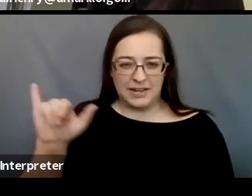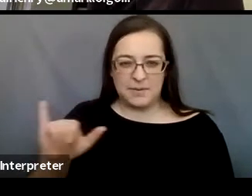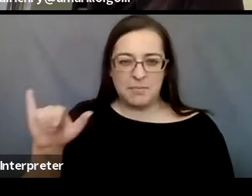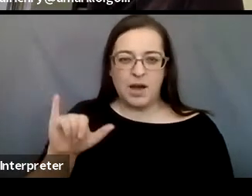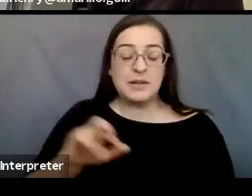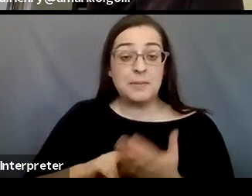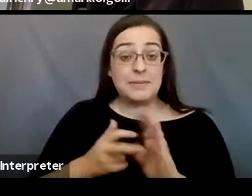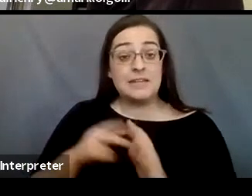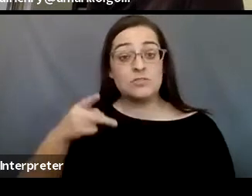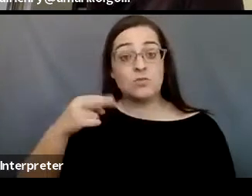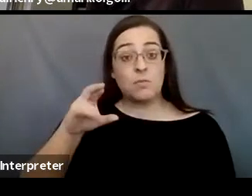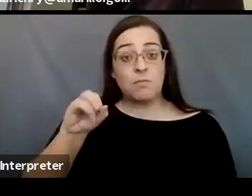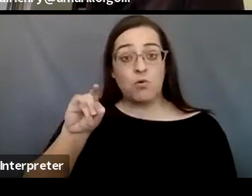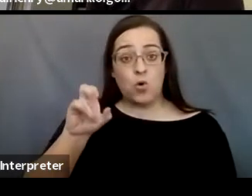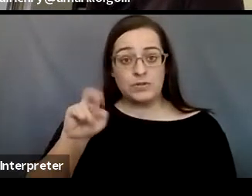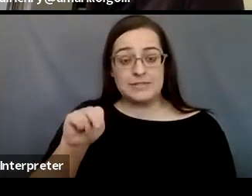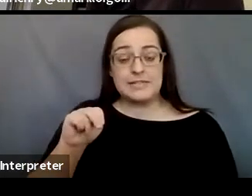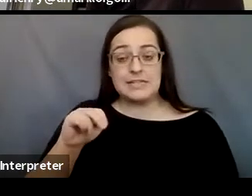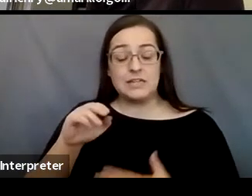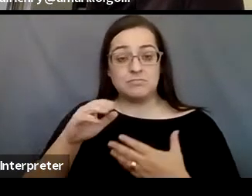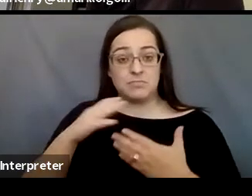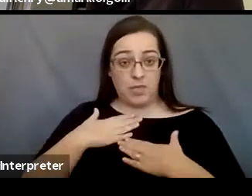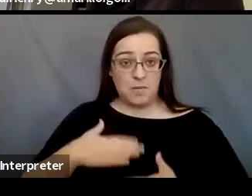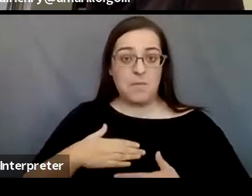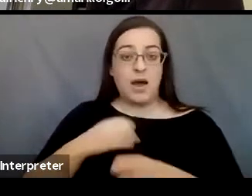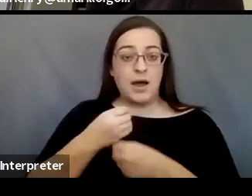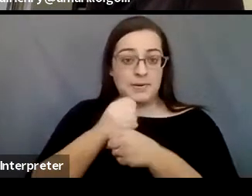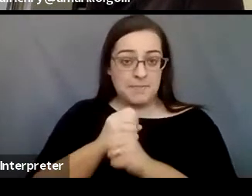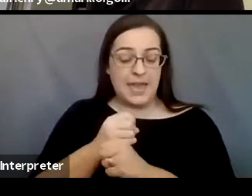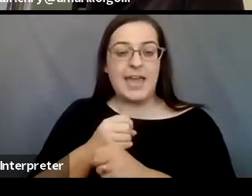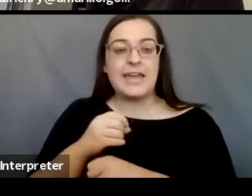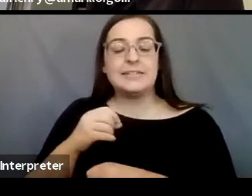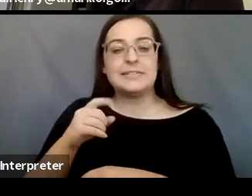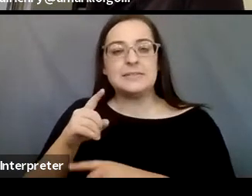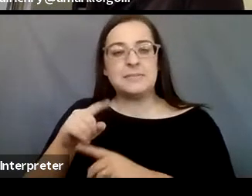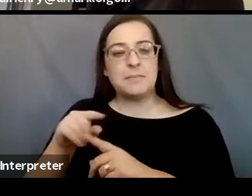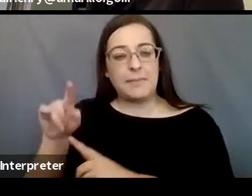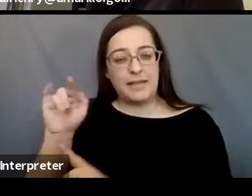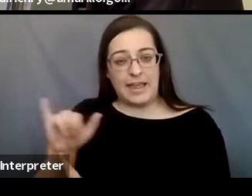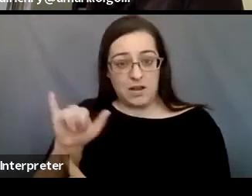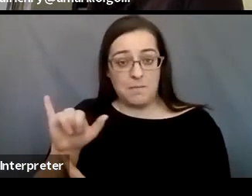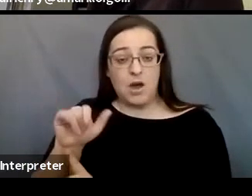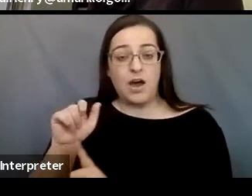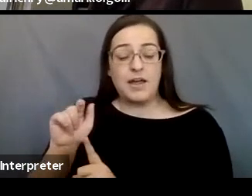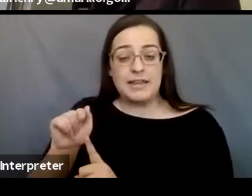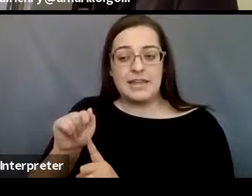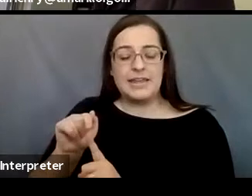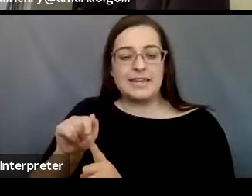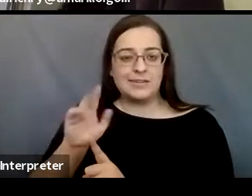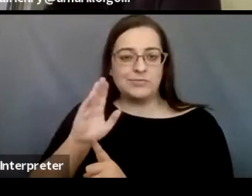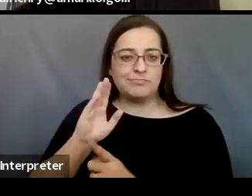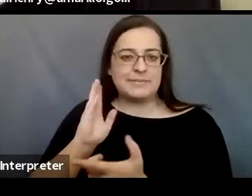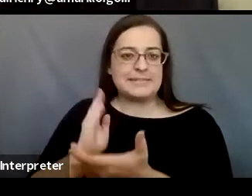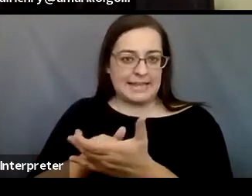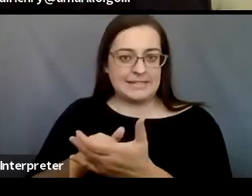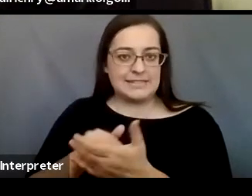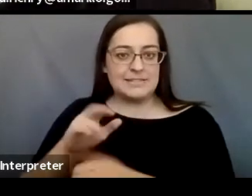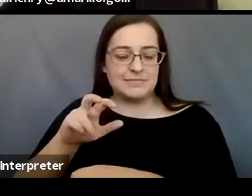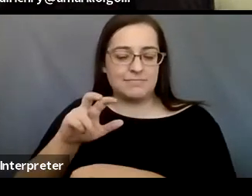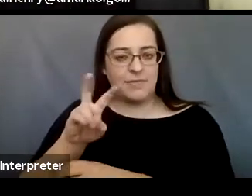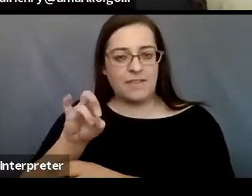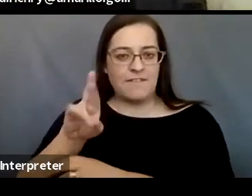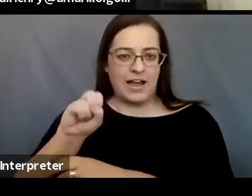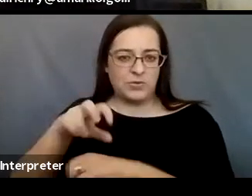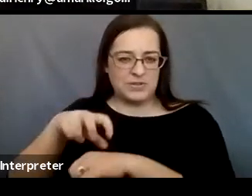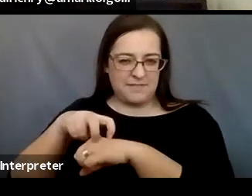system makes, but this one is all one flavor in that essence. This antibody is against part of the virus. So that's the whole idea.